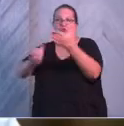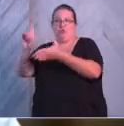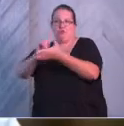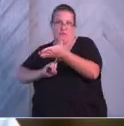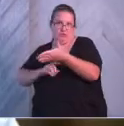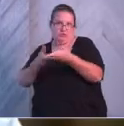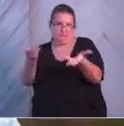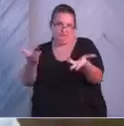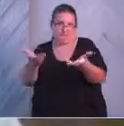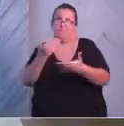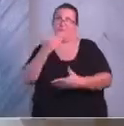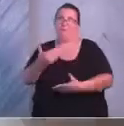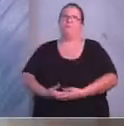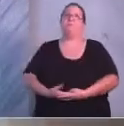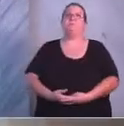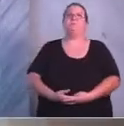events? Thank you.